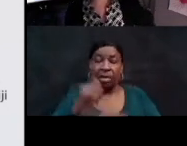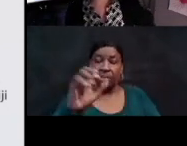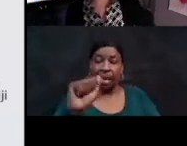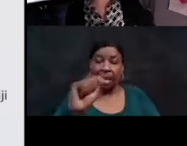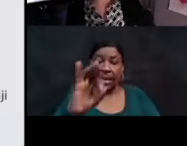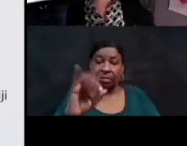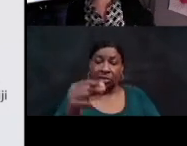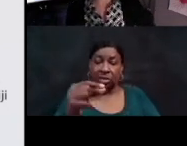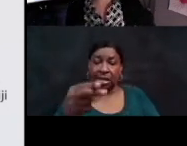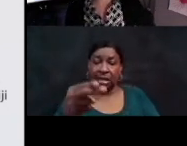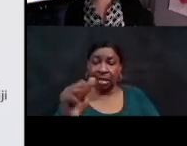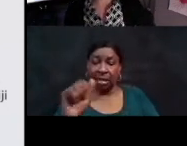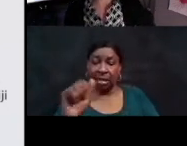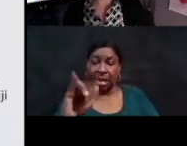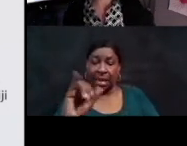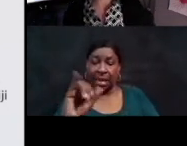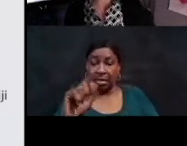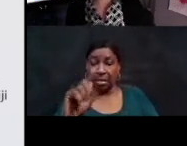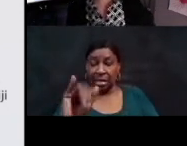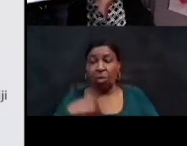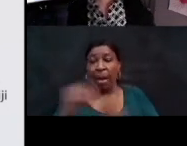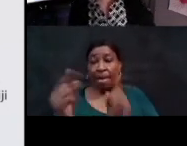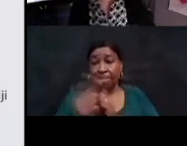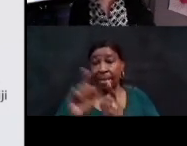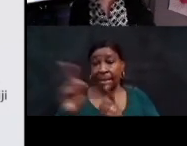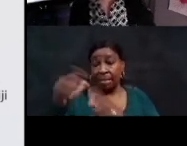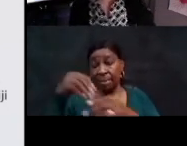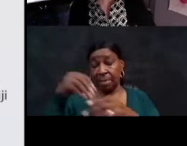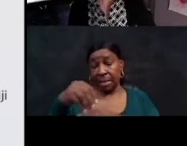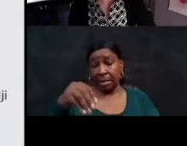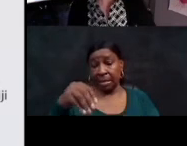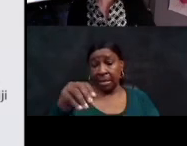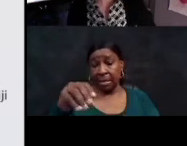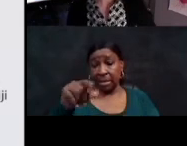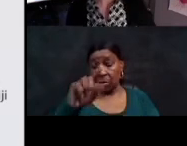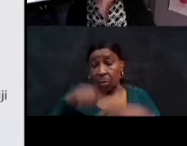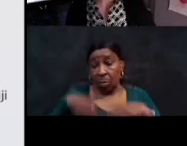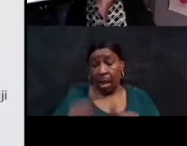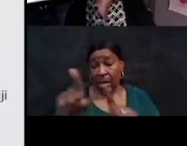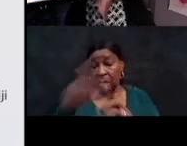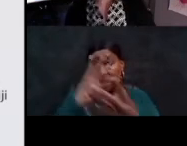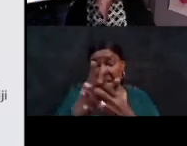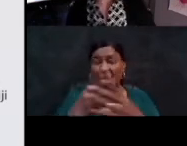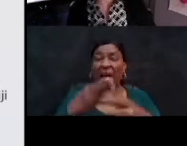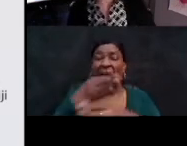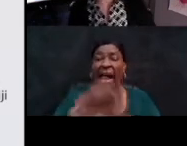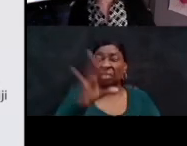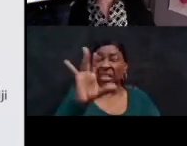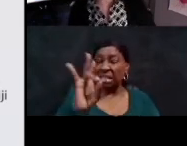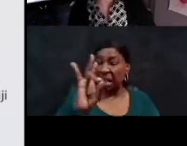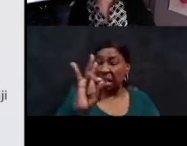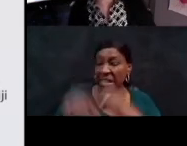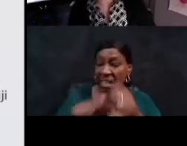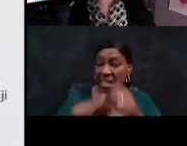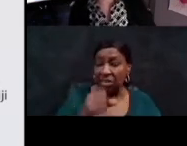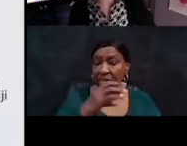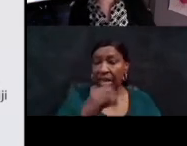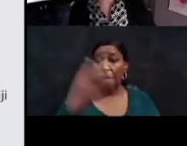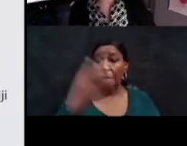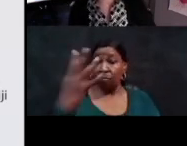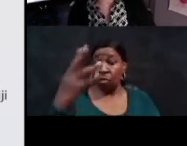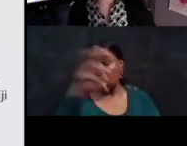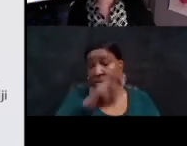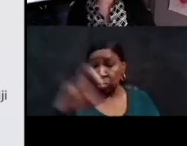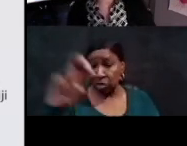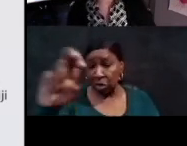was in detention in Perth, Australia, which was after 7 years and 4 journeys trying to get